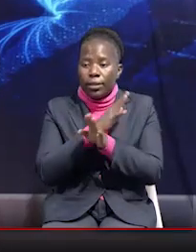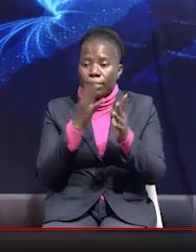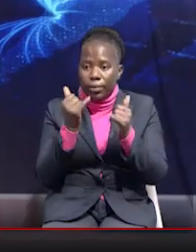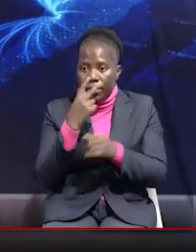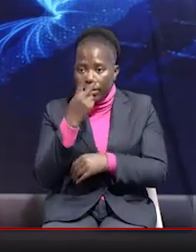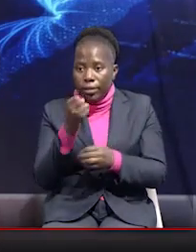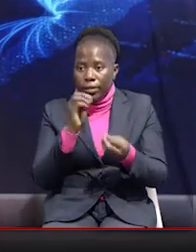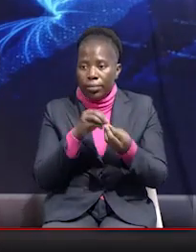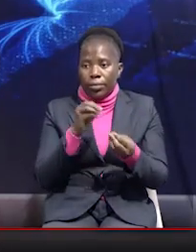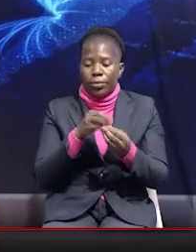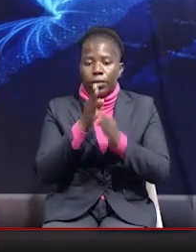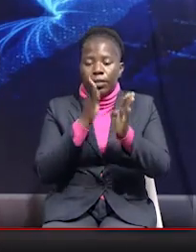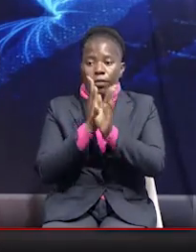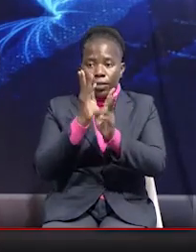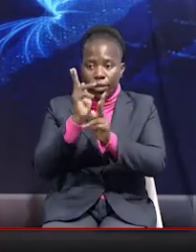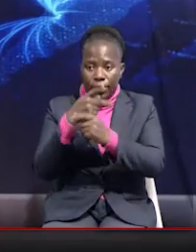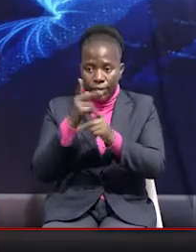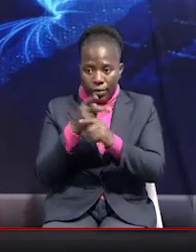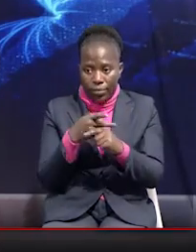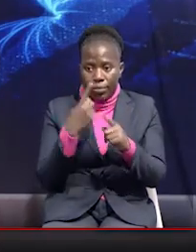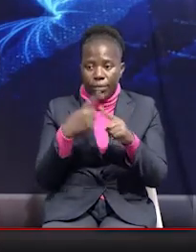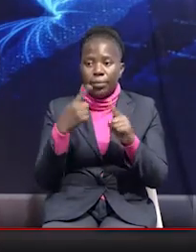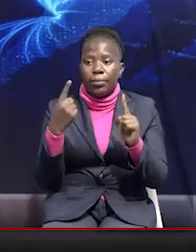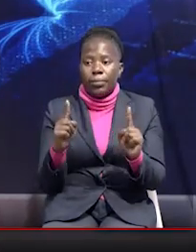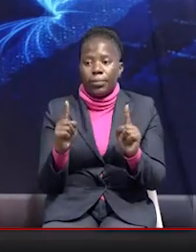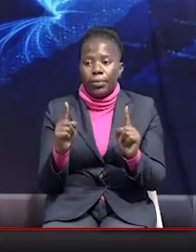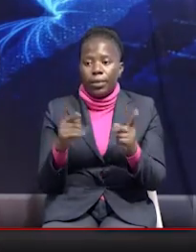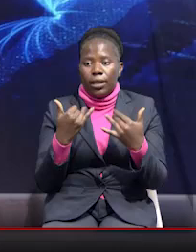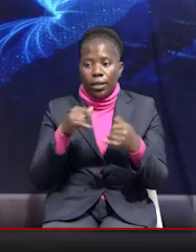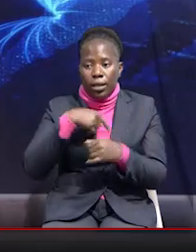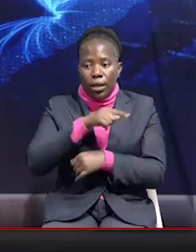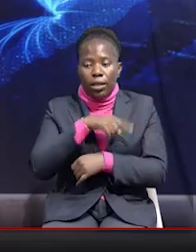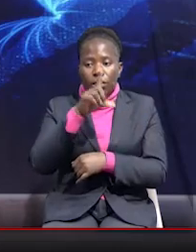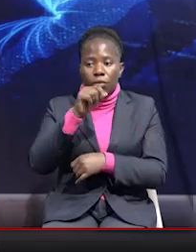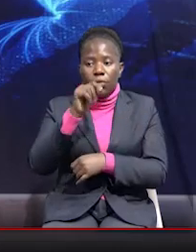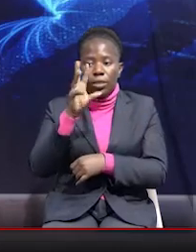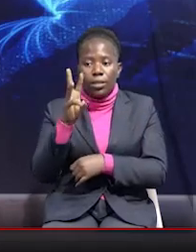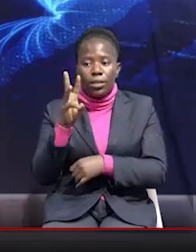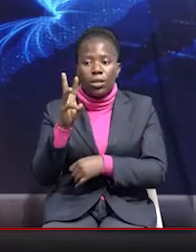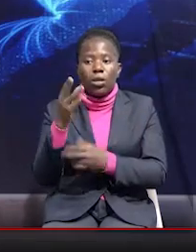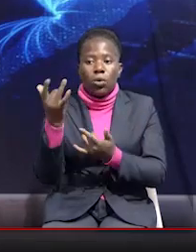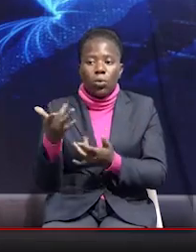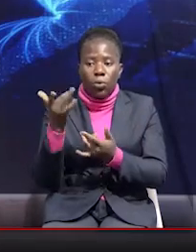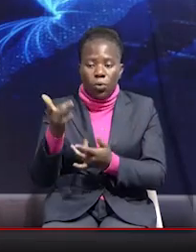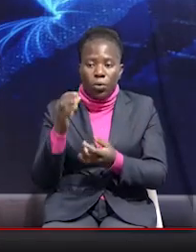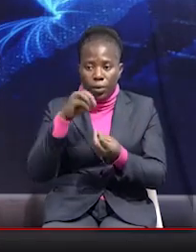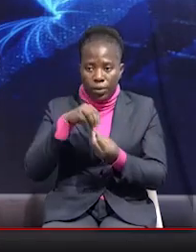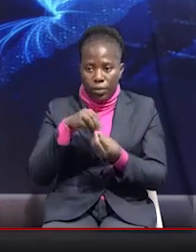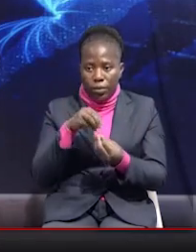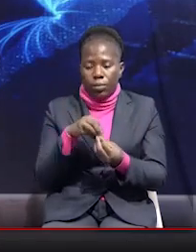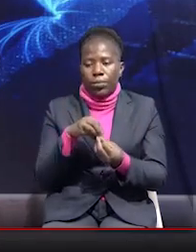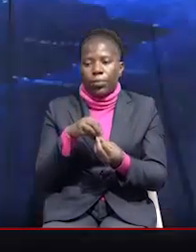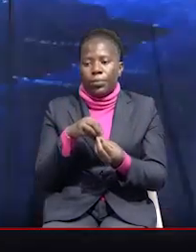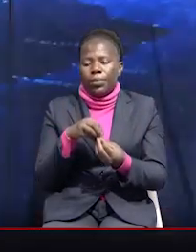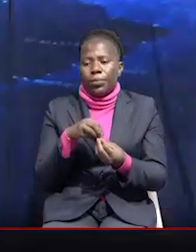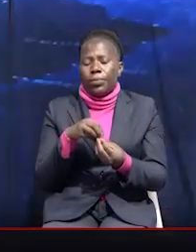in looking at a production-led and investment-driven economy. As we go into 2026, what are your thoughts around what models will work and propel